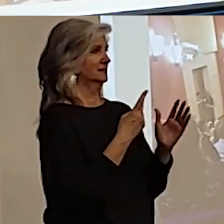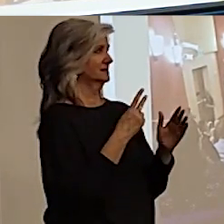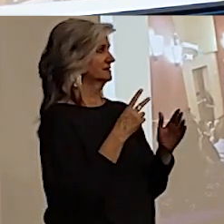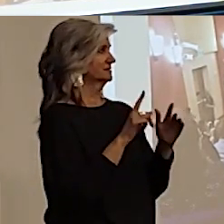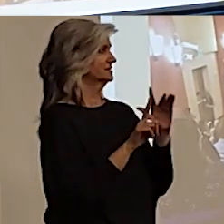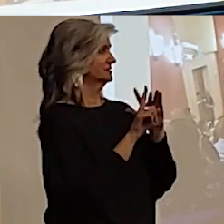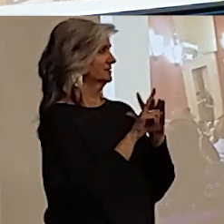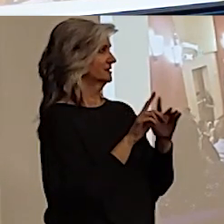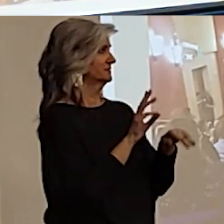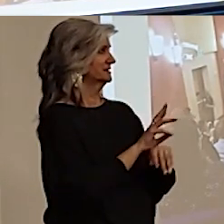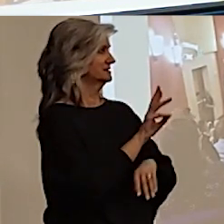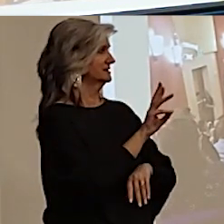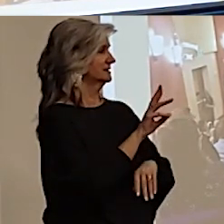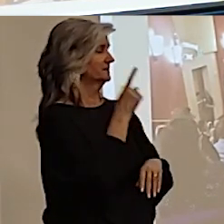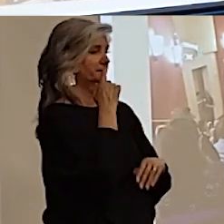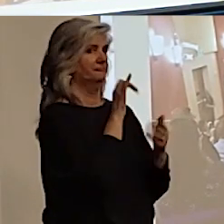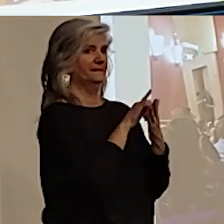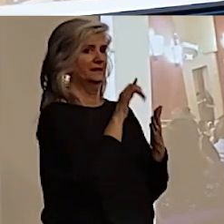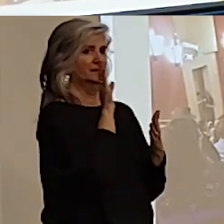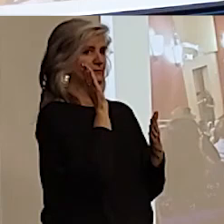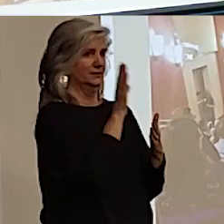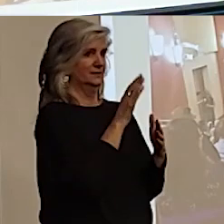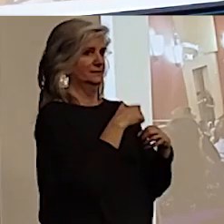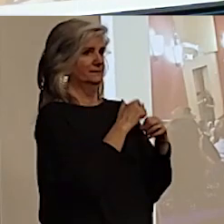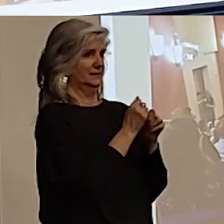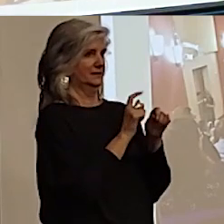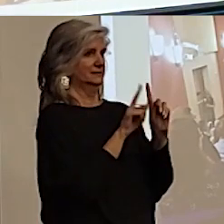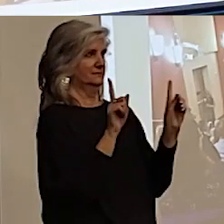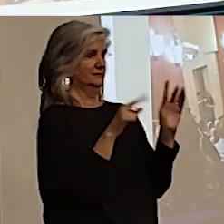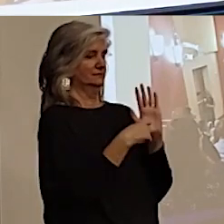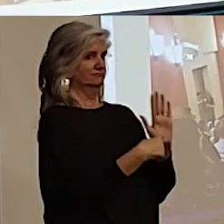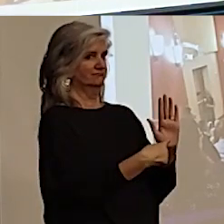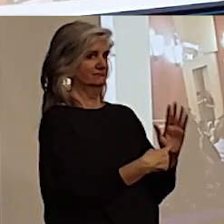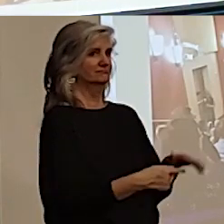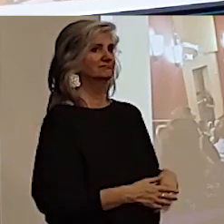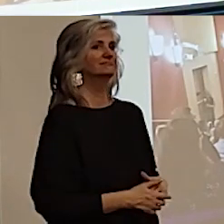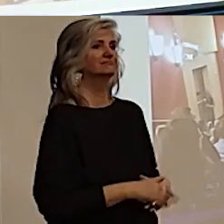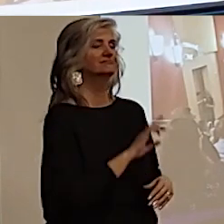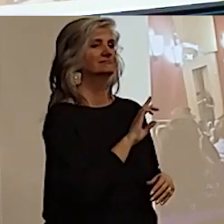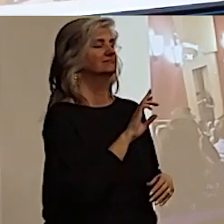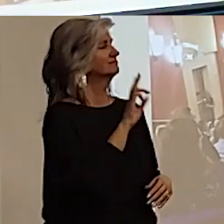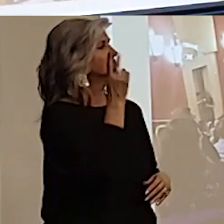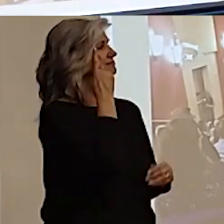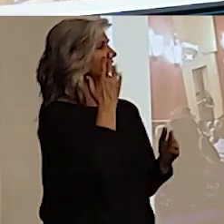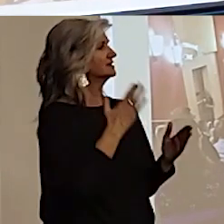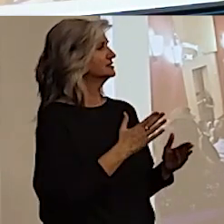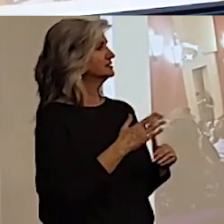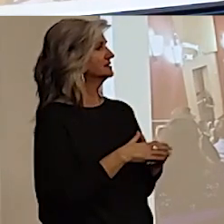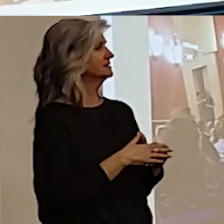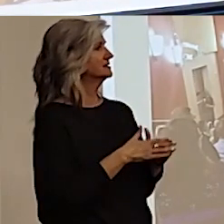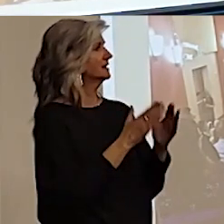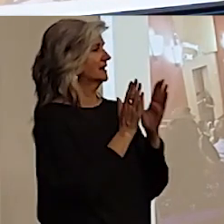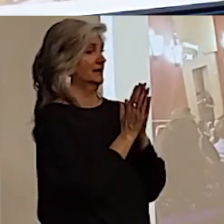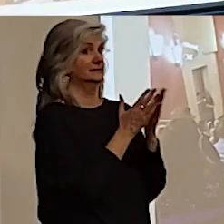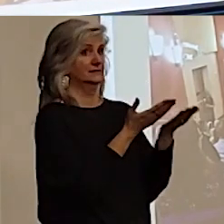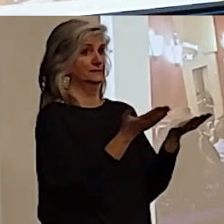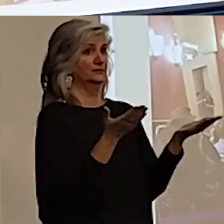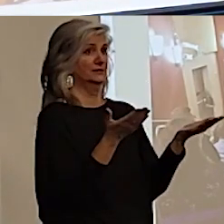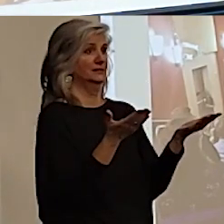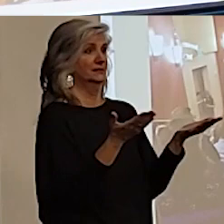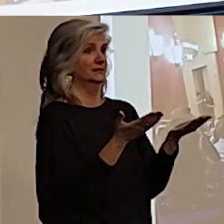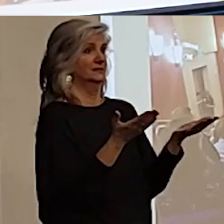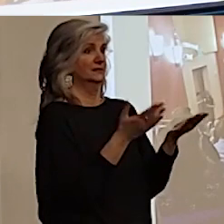six, because that is going to make a difference. Politicians, ask them, they're here.